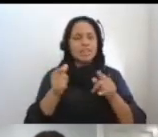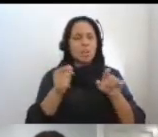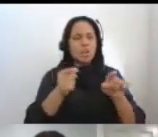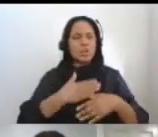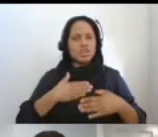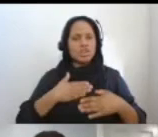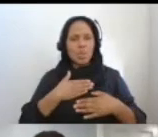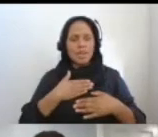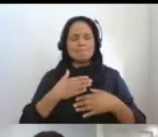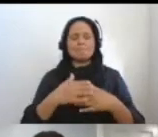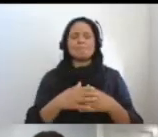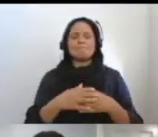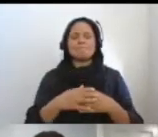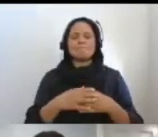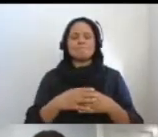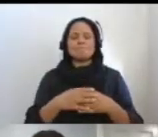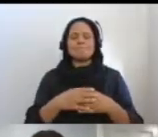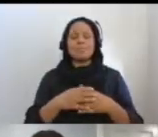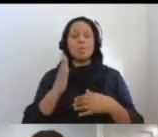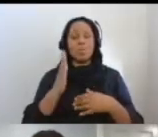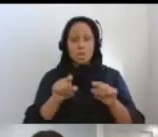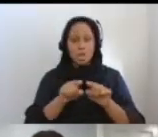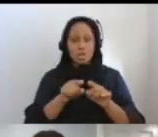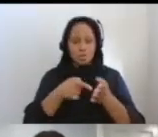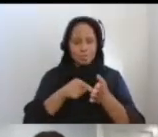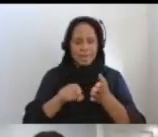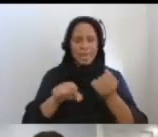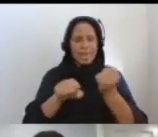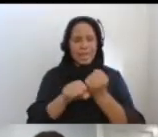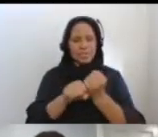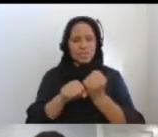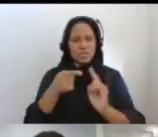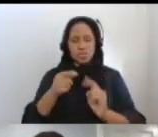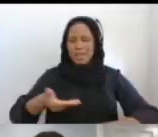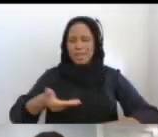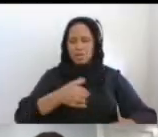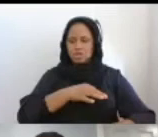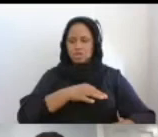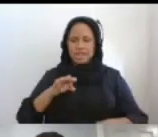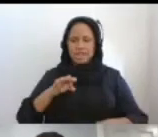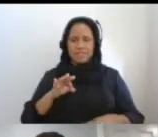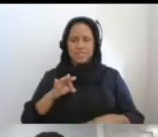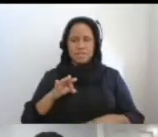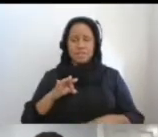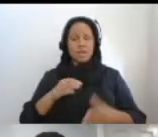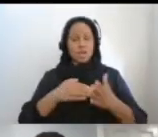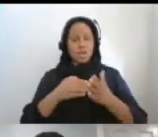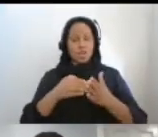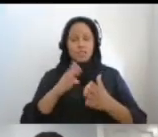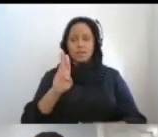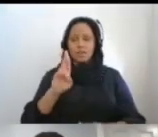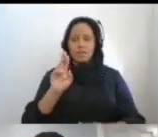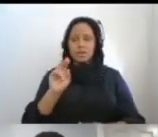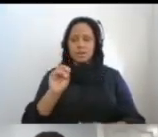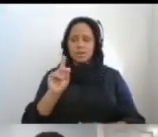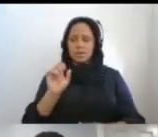to. It'll also pay for advertising to recruit staff. Often brokers will use care.com and